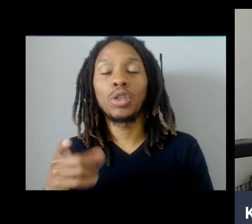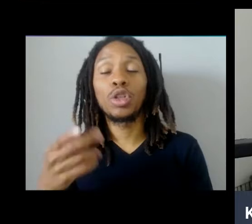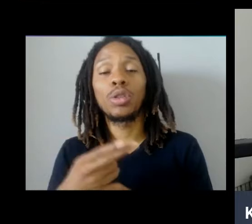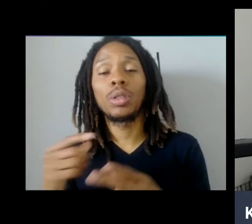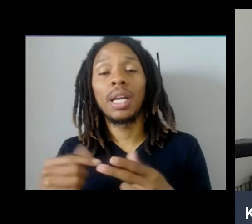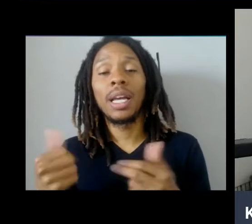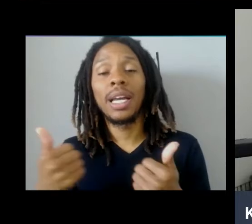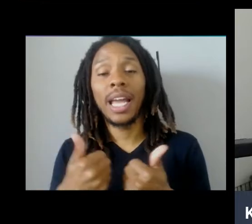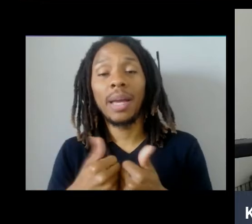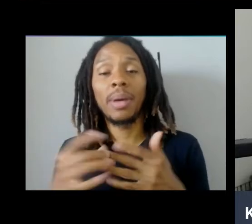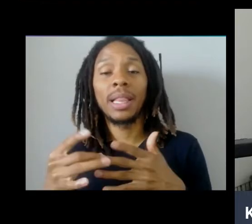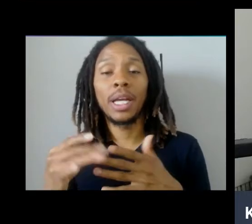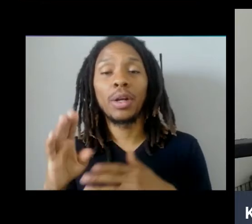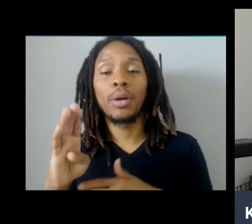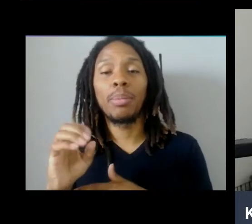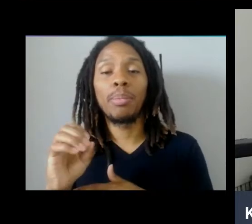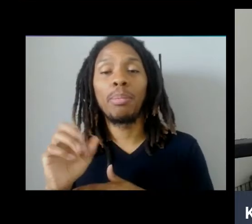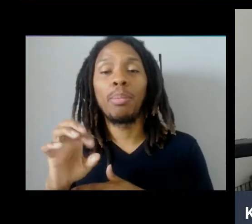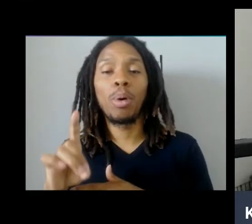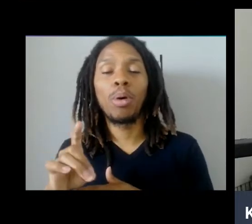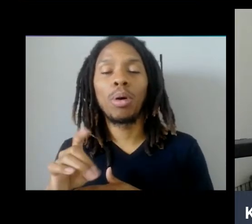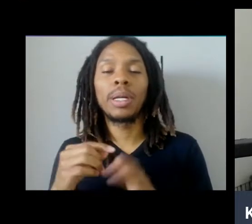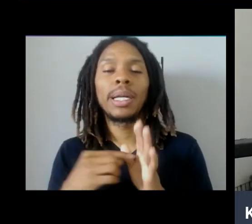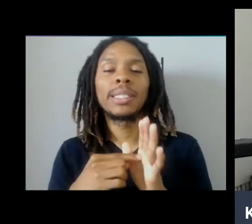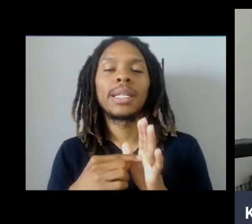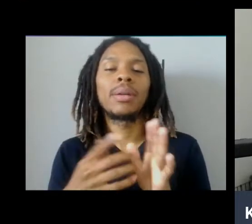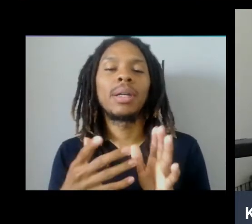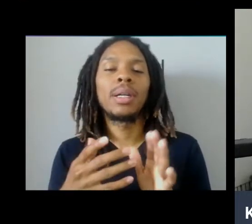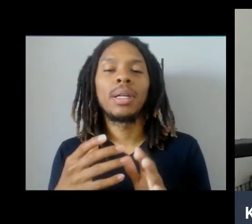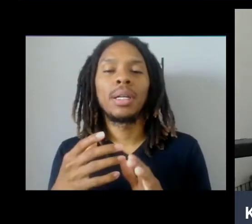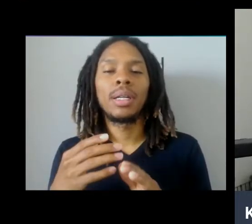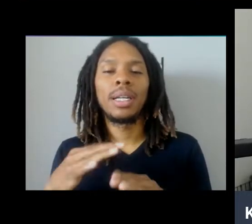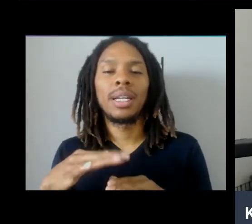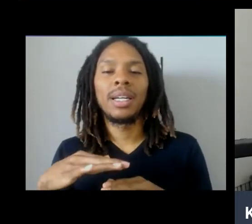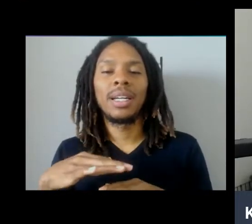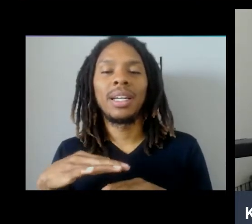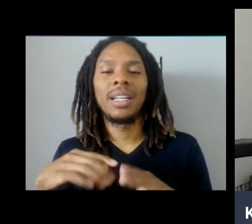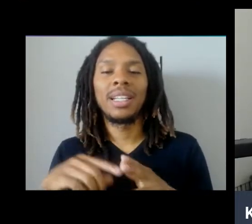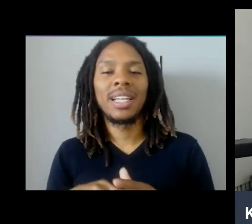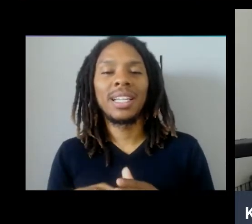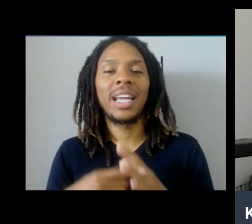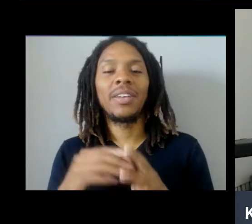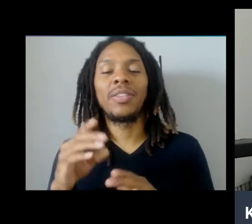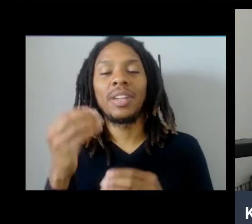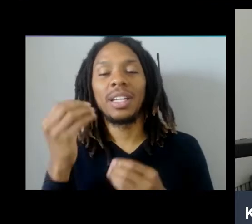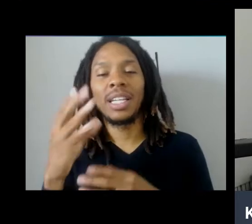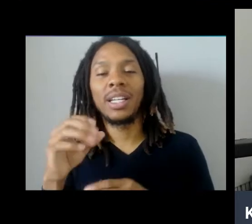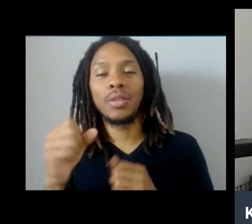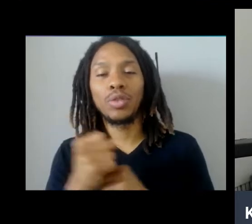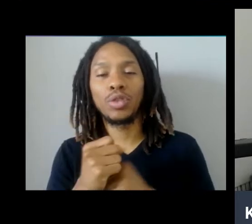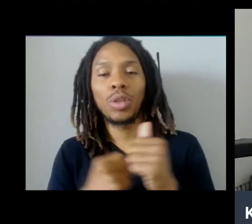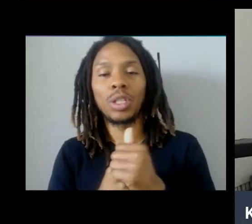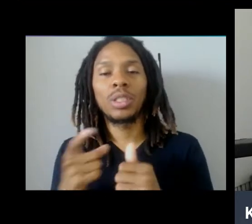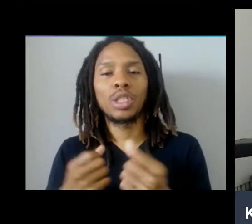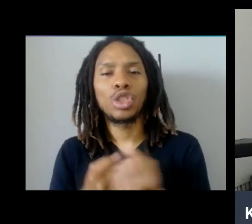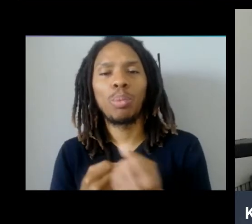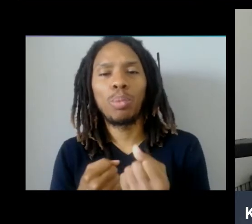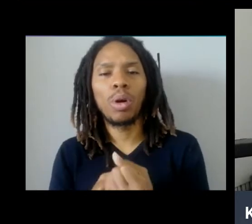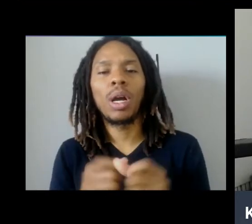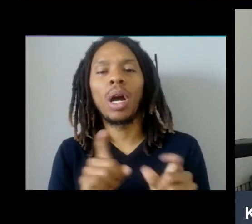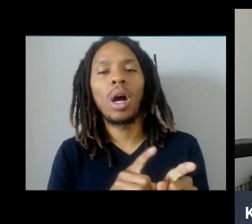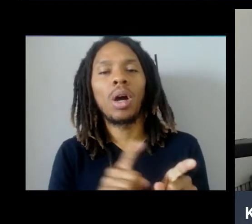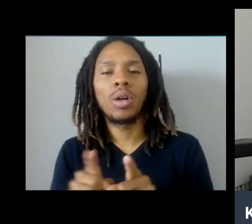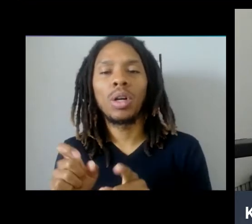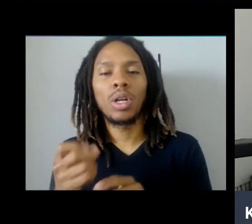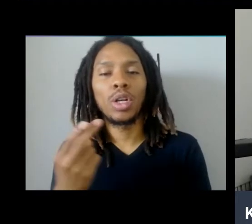leaderboard, for example, because of the native data structures that ElastiCache for Redis supports. You can also use it,